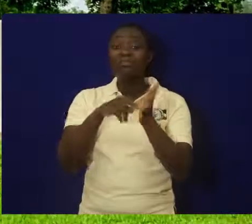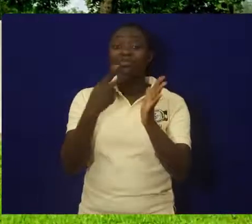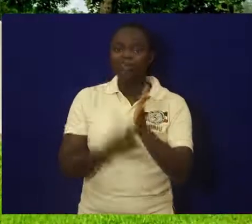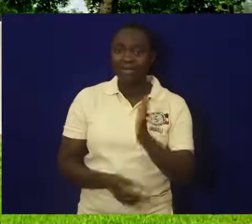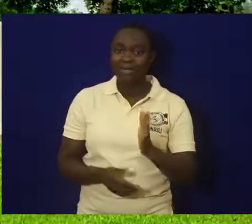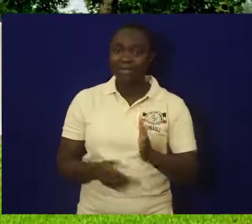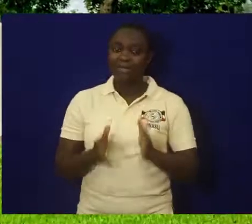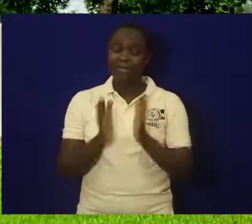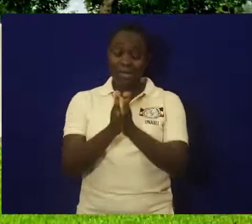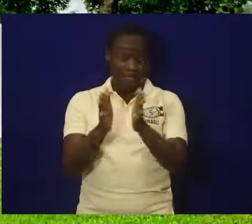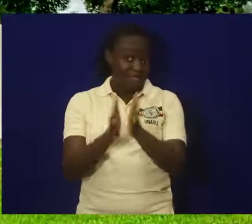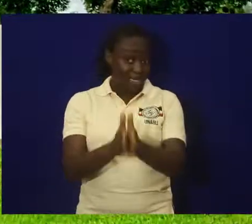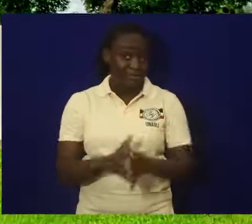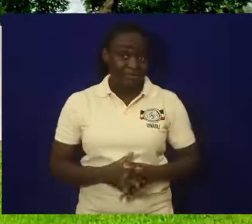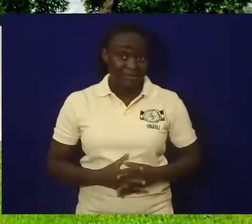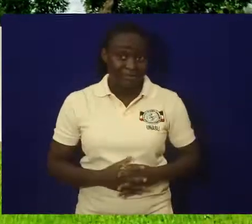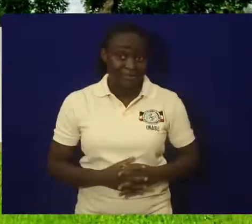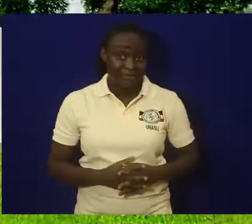all about.